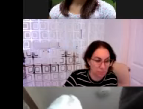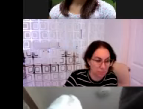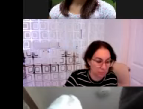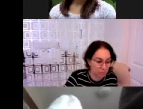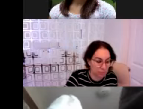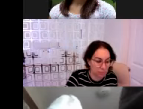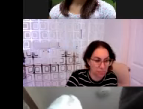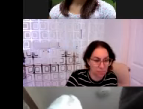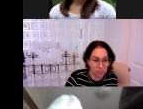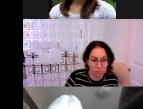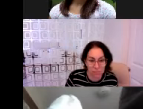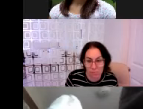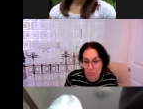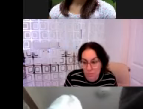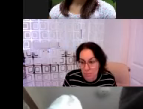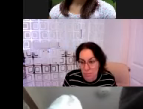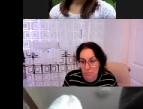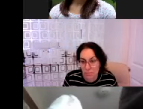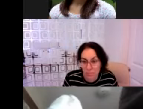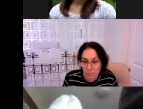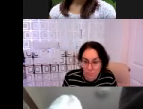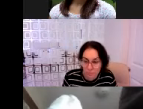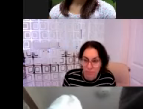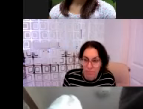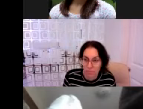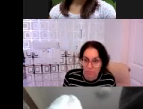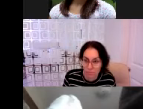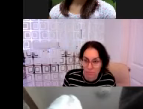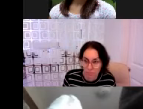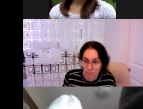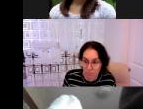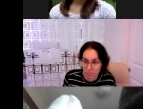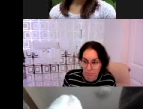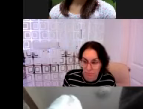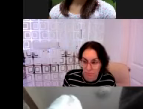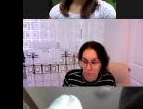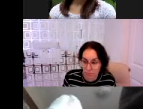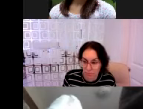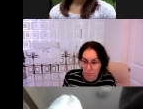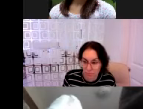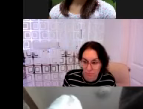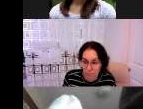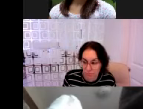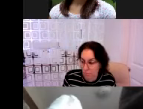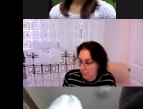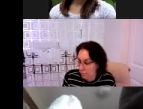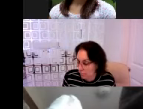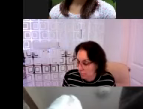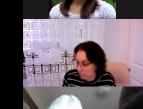the growth of new tissue, basically new cellular membranes that are inhibiting the diffusion process within the arcuate fasciculus.